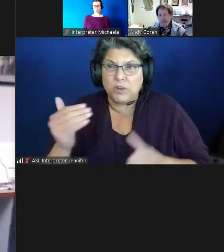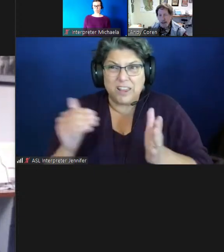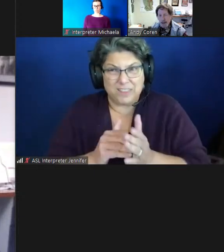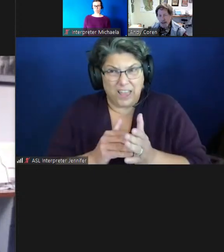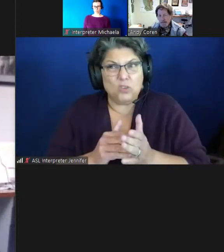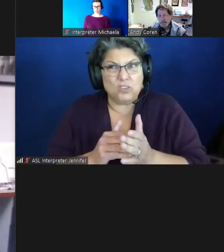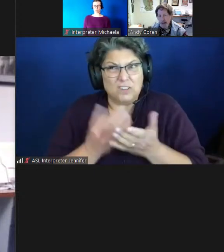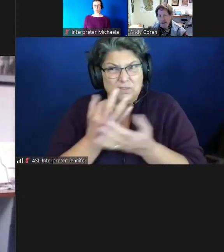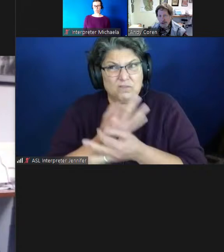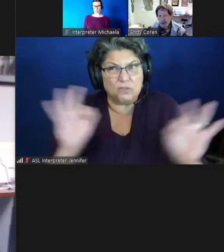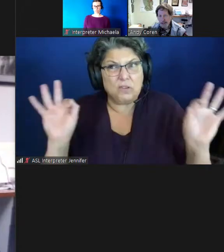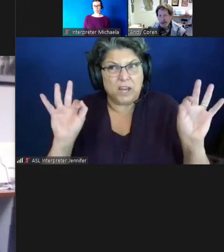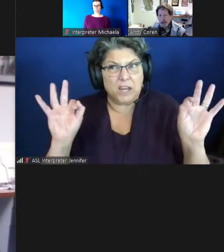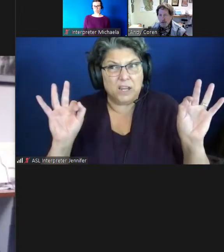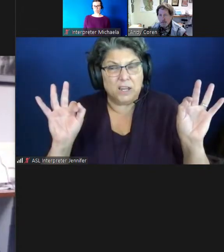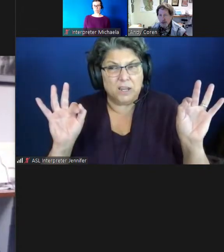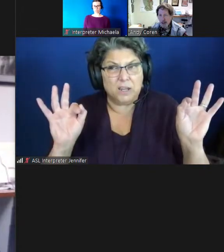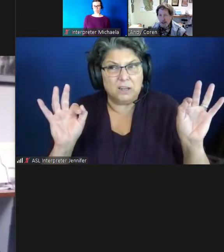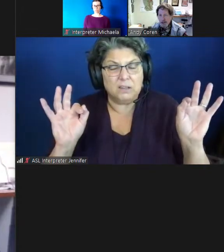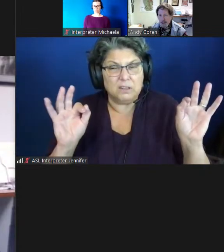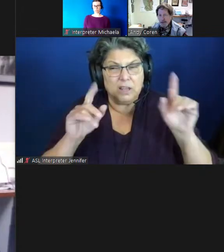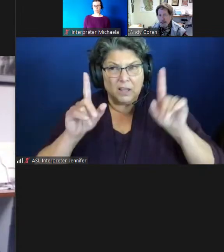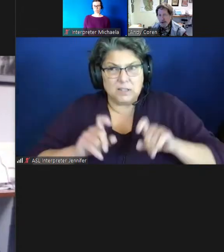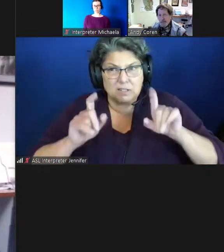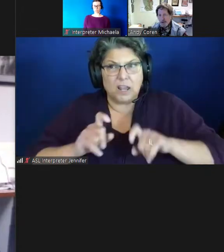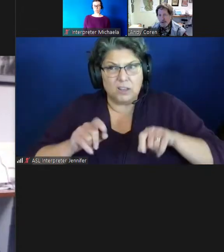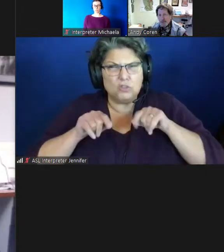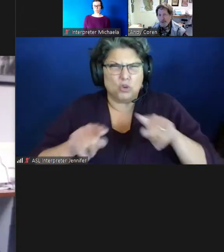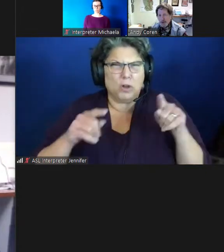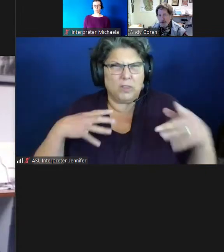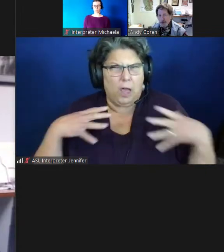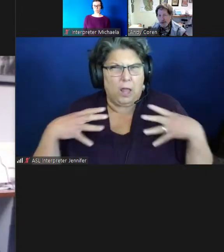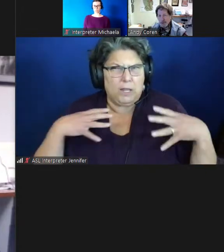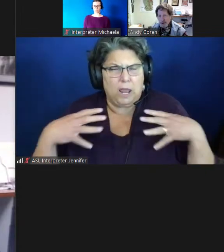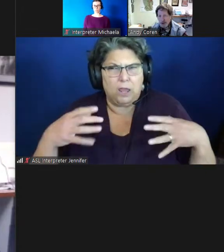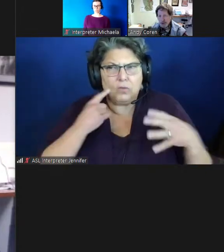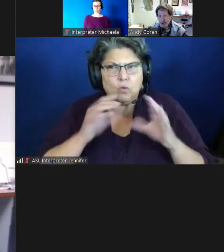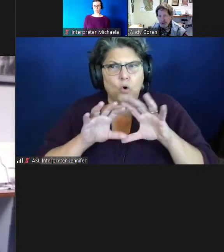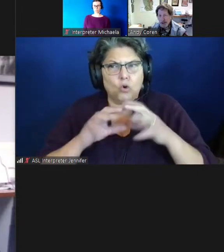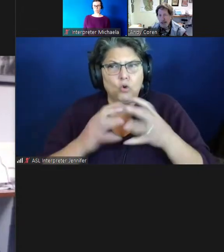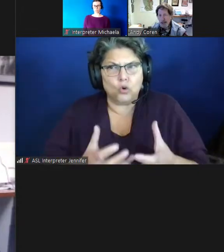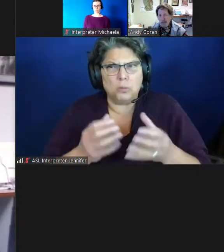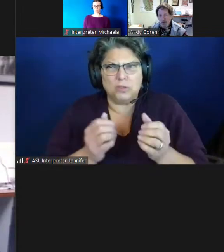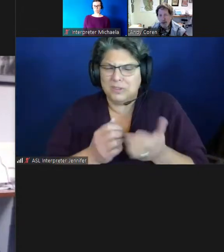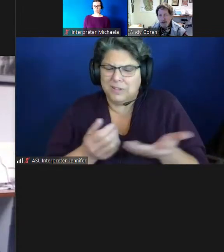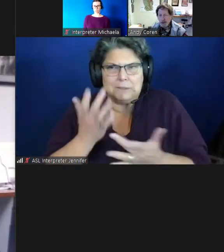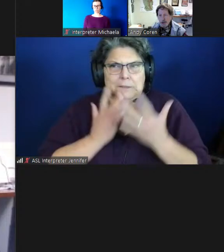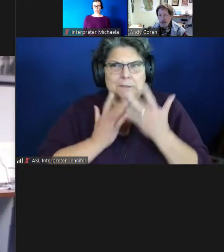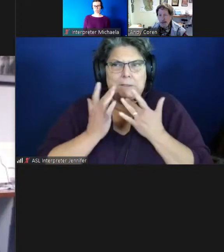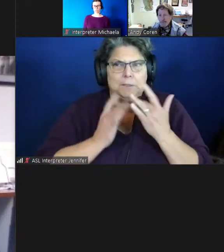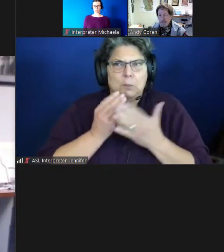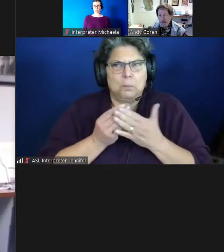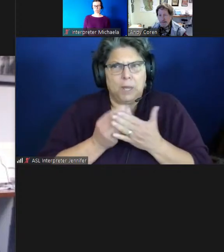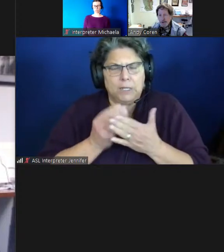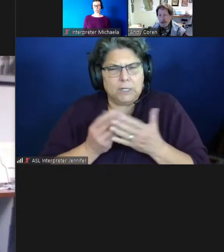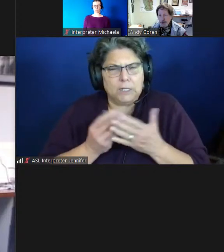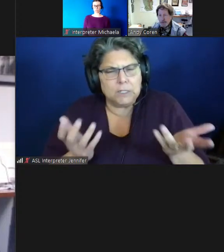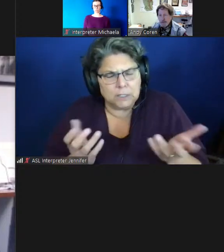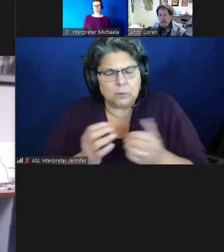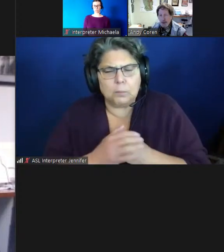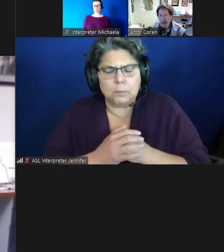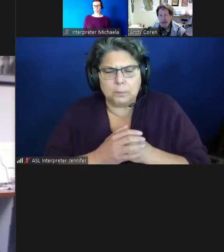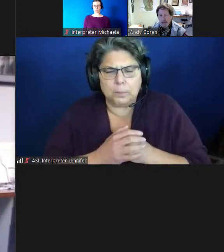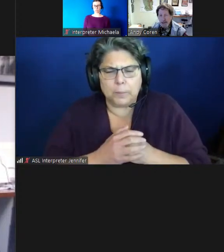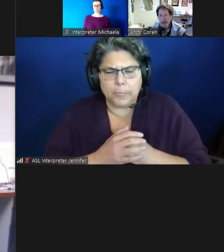over-the-counter antigen tests over the holidays for groups with the lowest resources. And we wanted to do that for people to